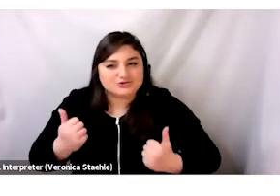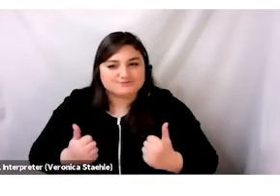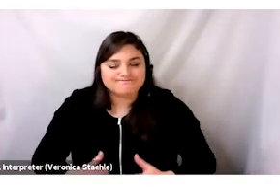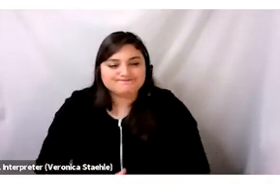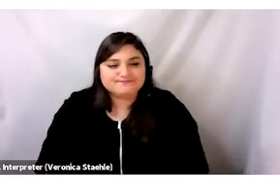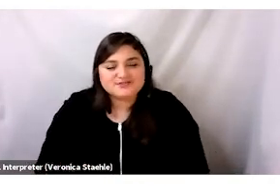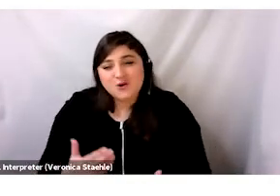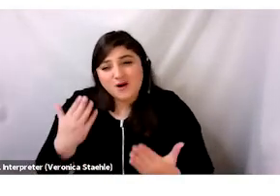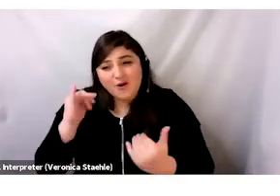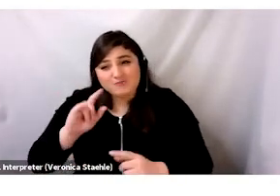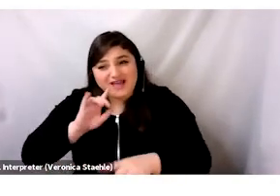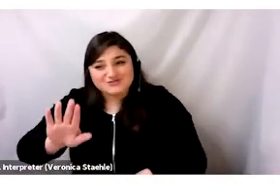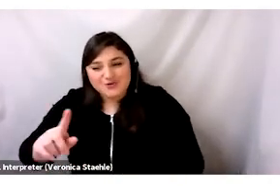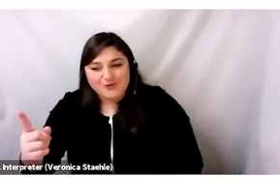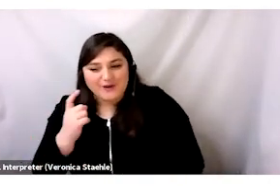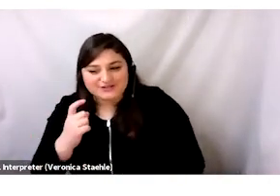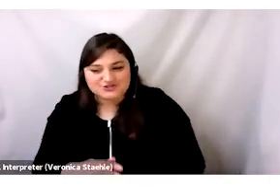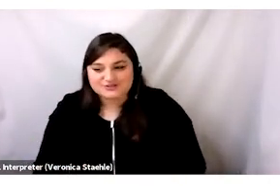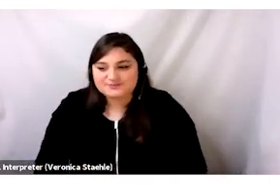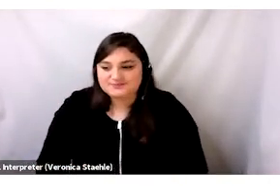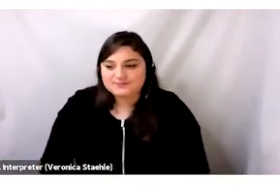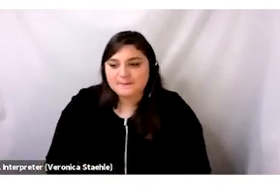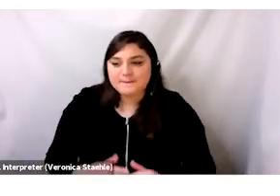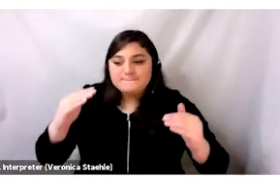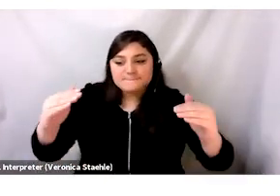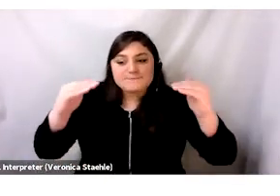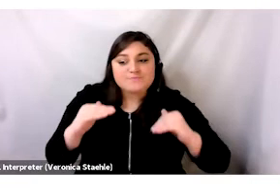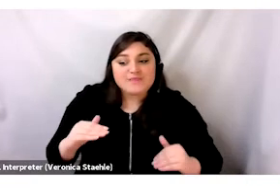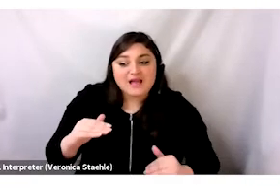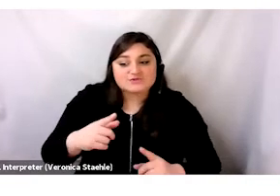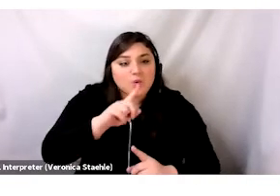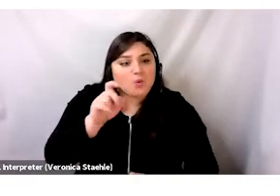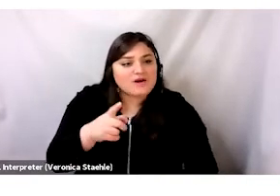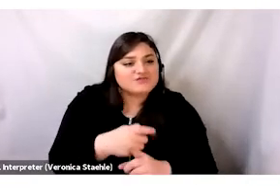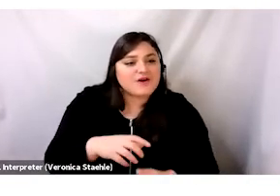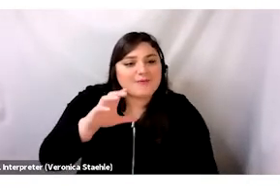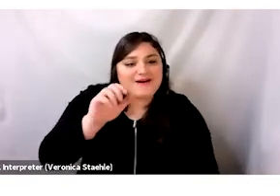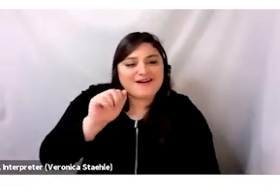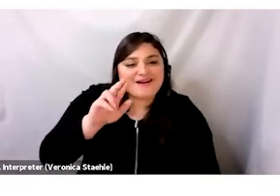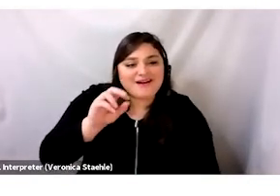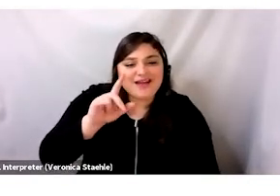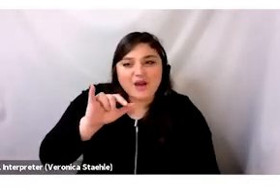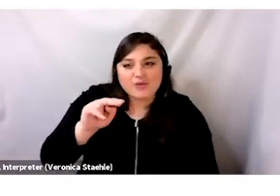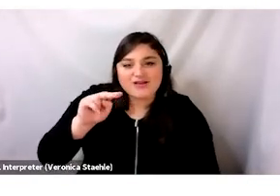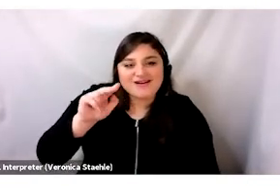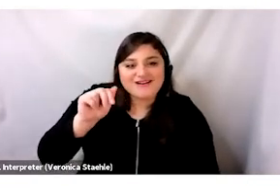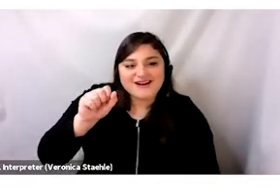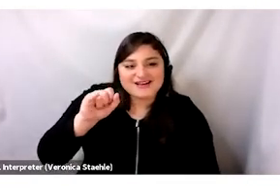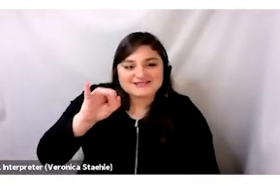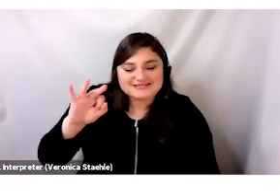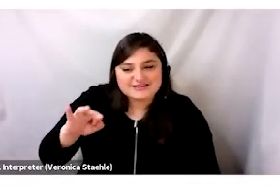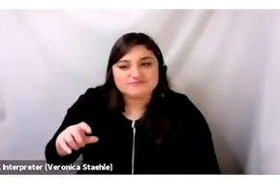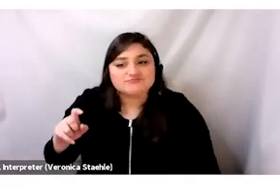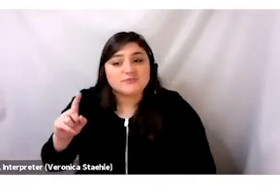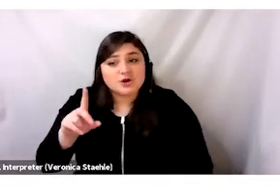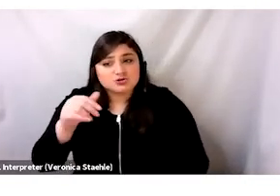your question, Reem. Um, Next question is from Carolyn Nassif. Do you have